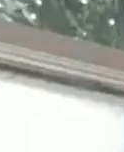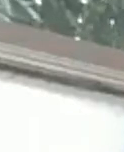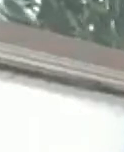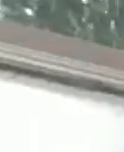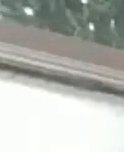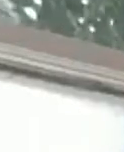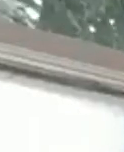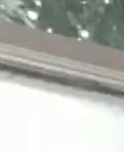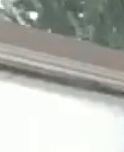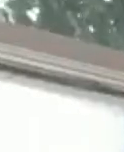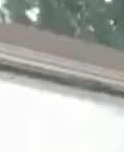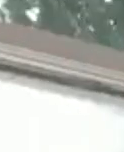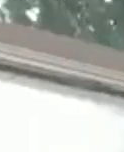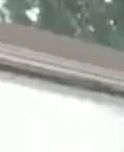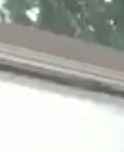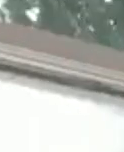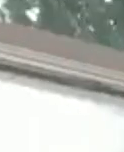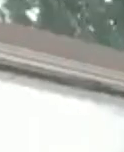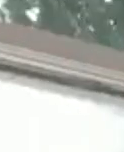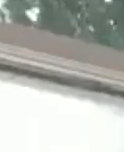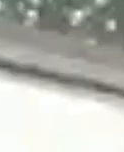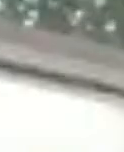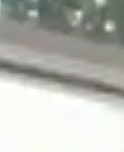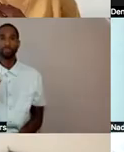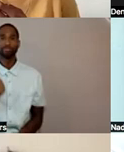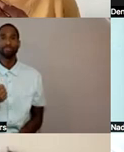Okay, welcome back.